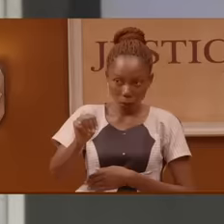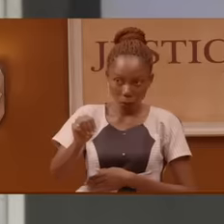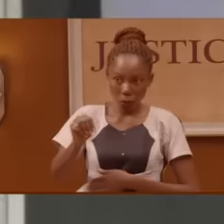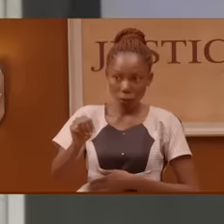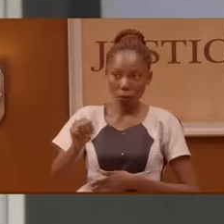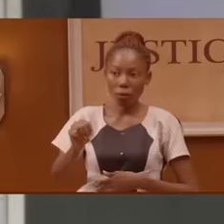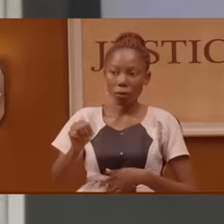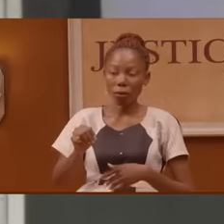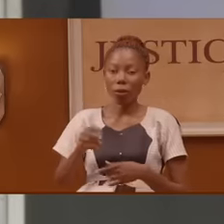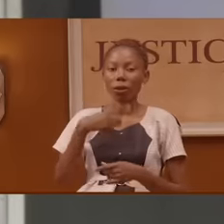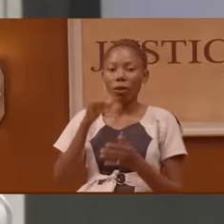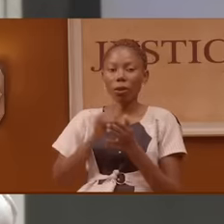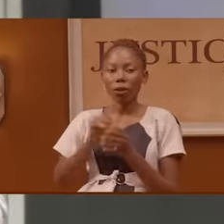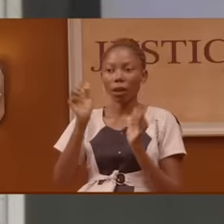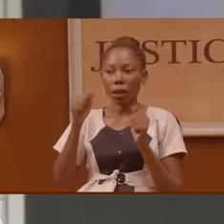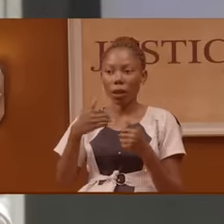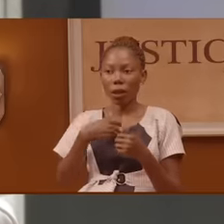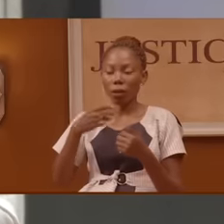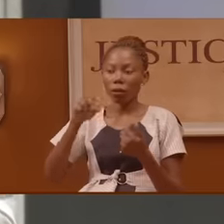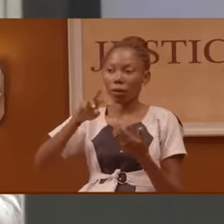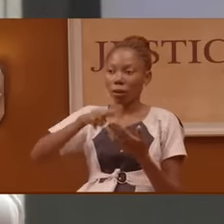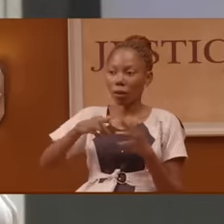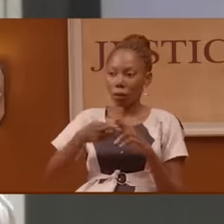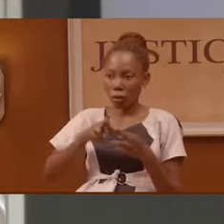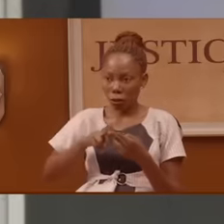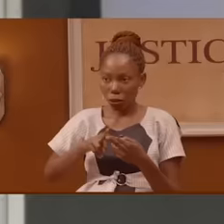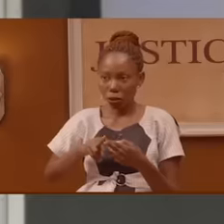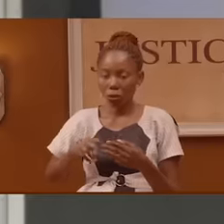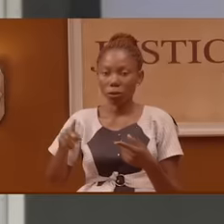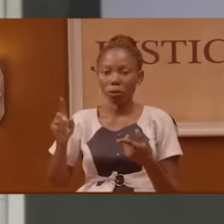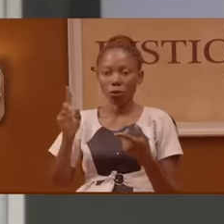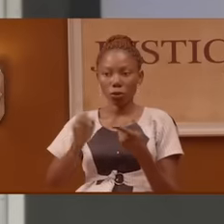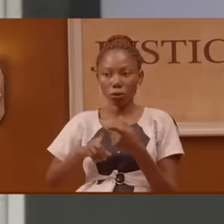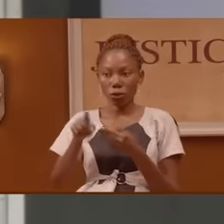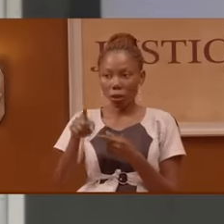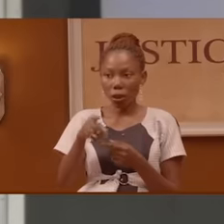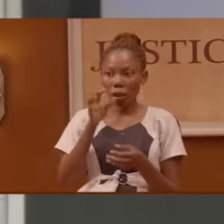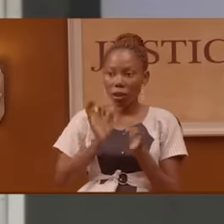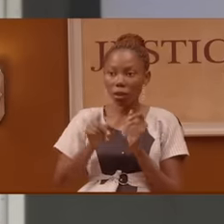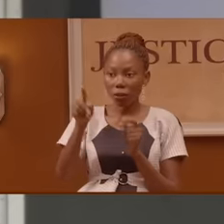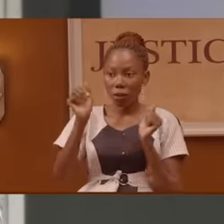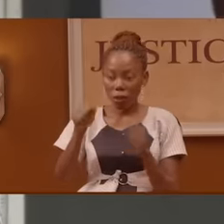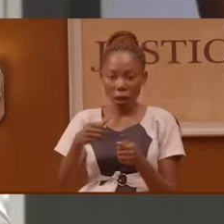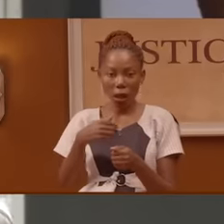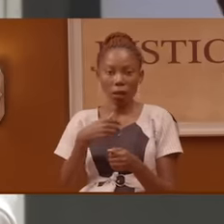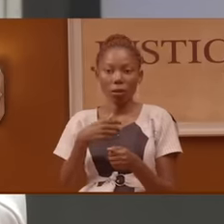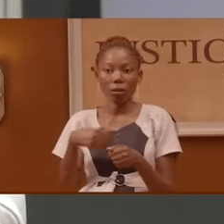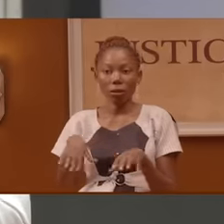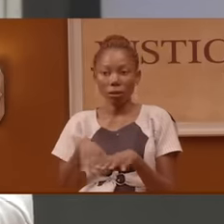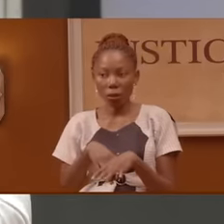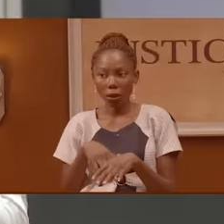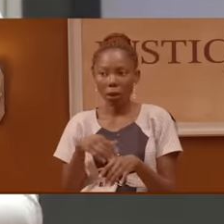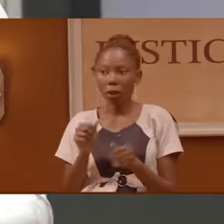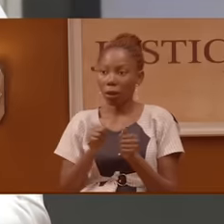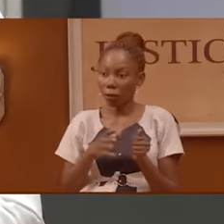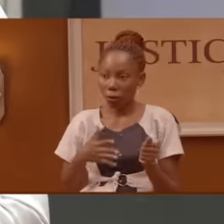we can have a relationship after, maybe we can, maybe when we see where it leads to, we can marry and he will take care of